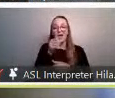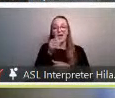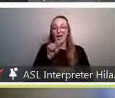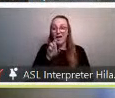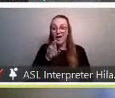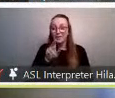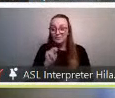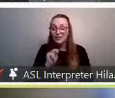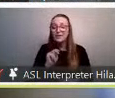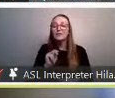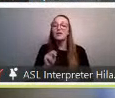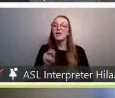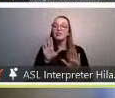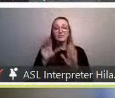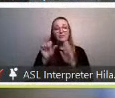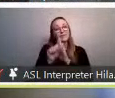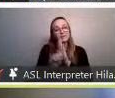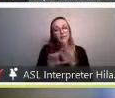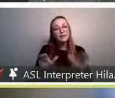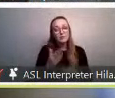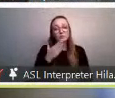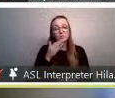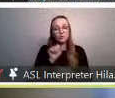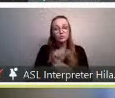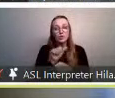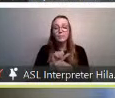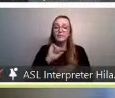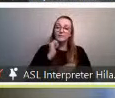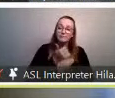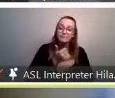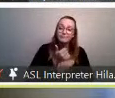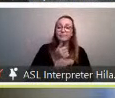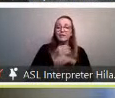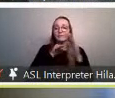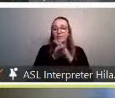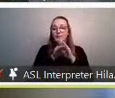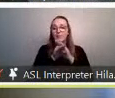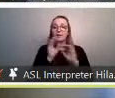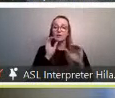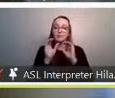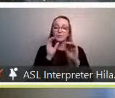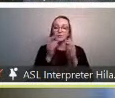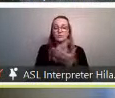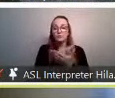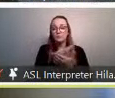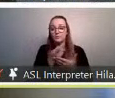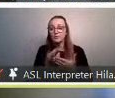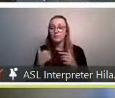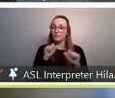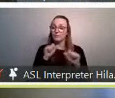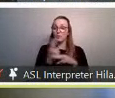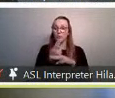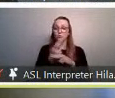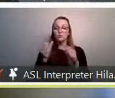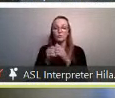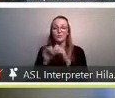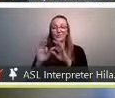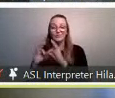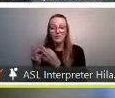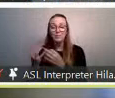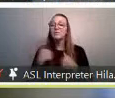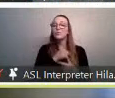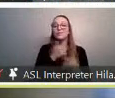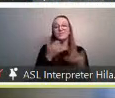state does a very good job of establishing and developing communication resources to use with families, we still have to take